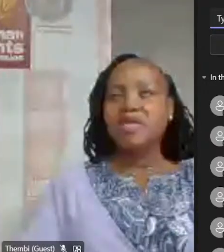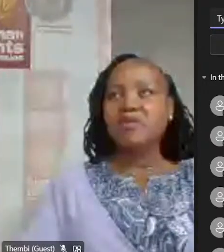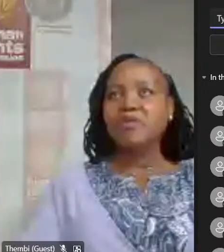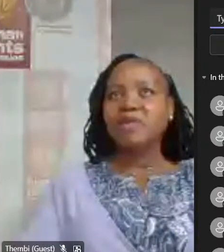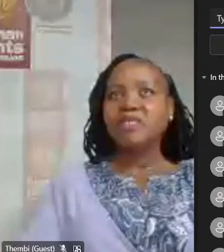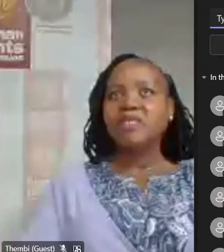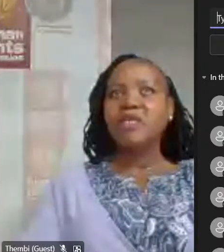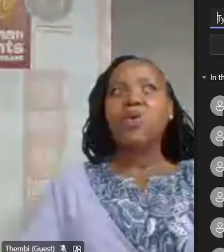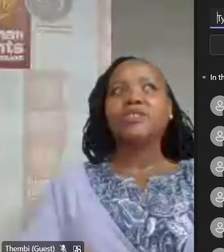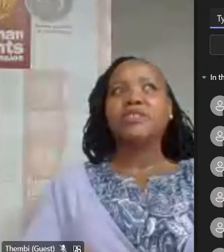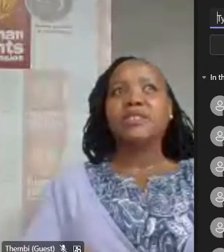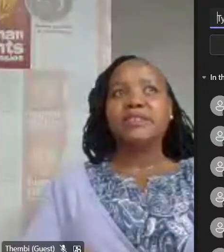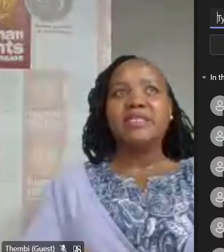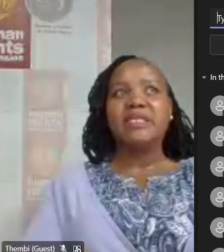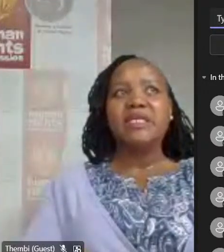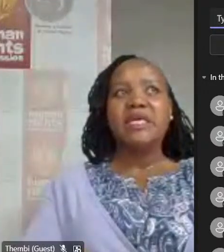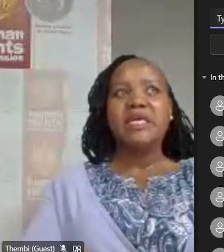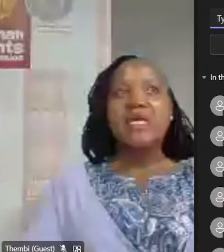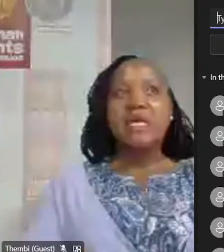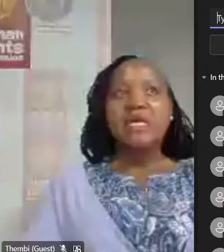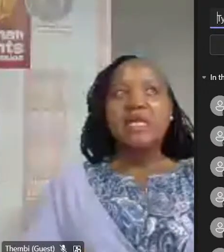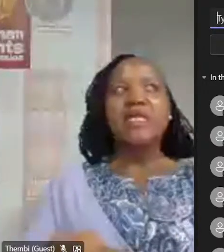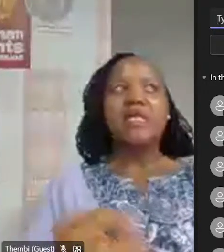the classroom that he or she is in,